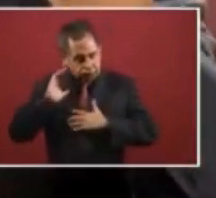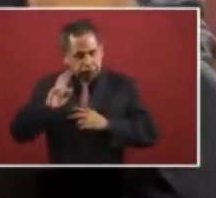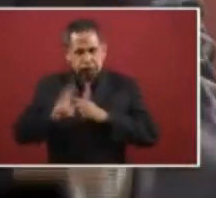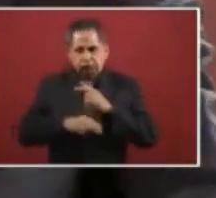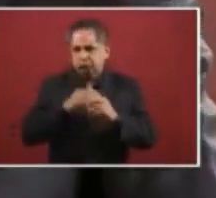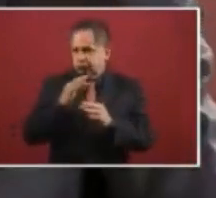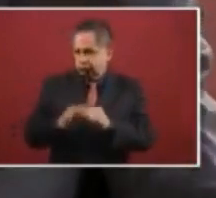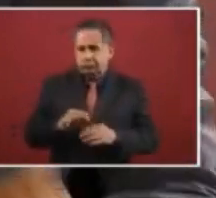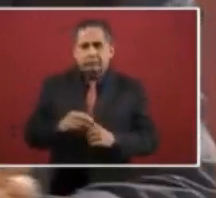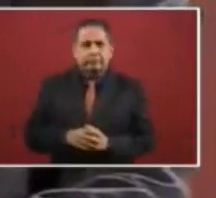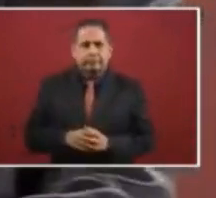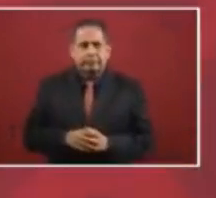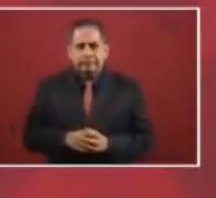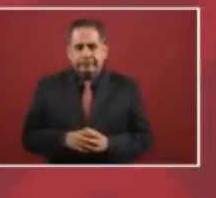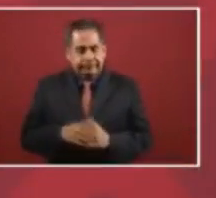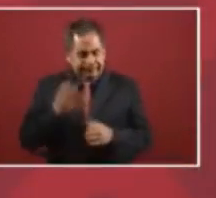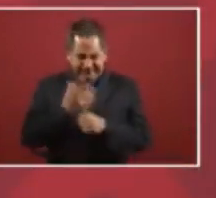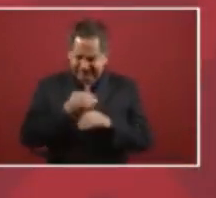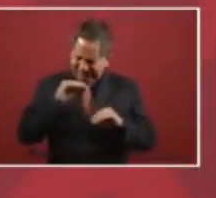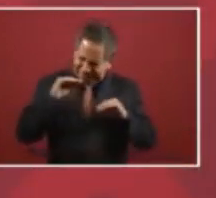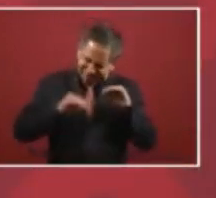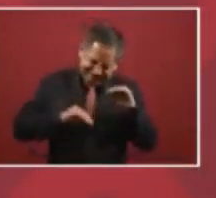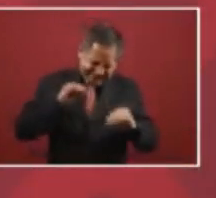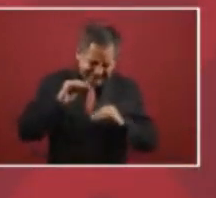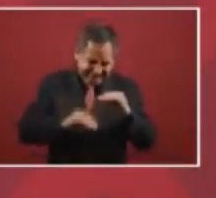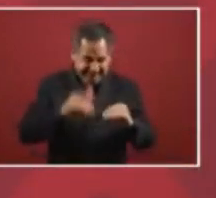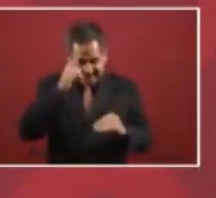with the commitment of